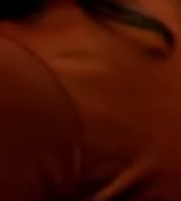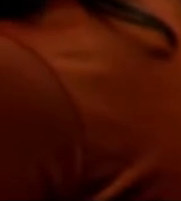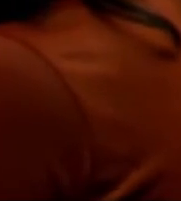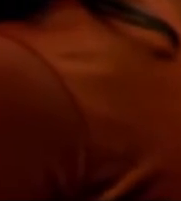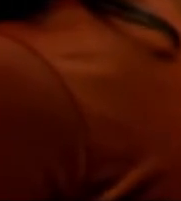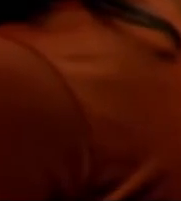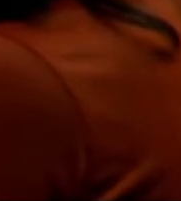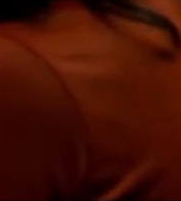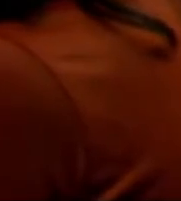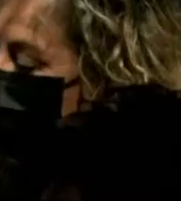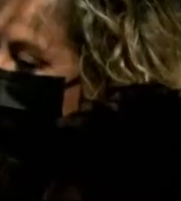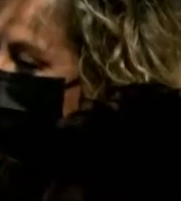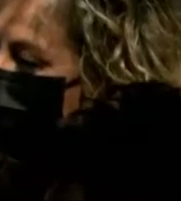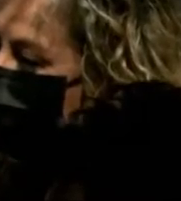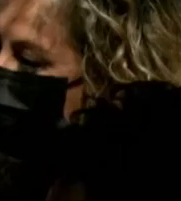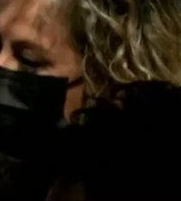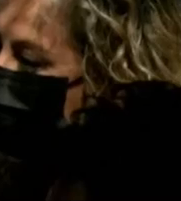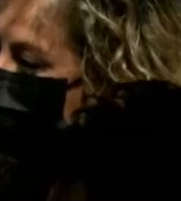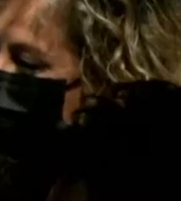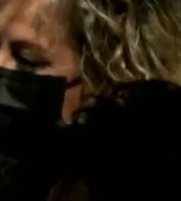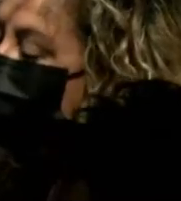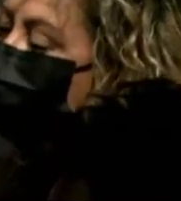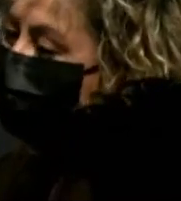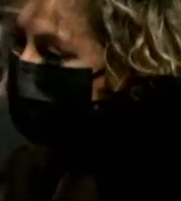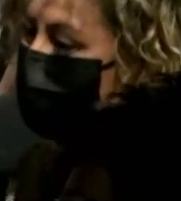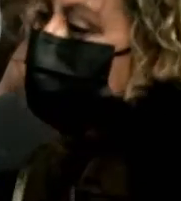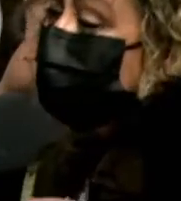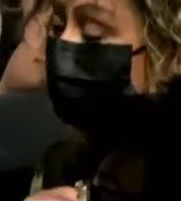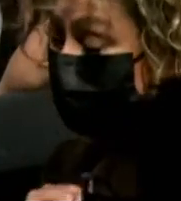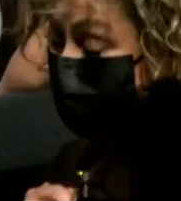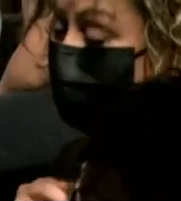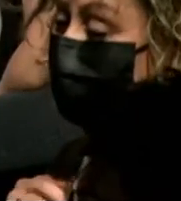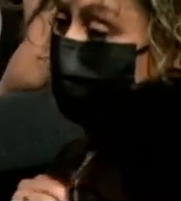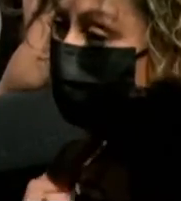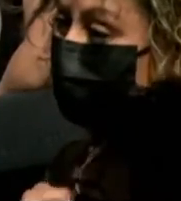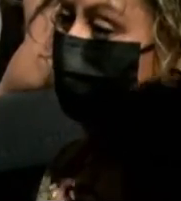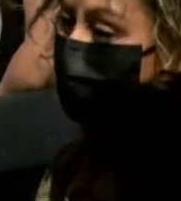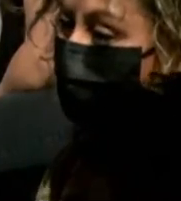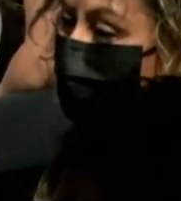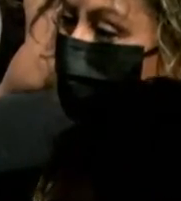About 30 more seconds to have a little bit of a discussion at your table.